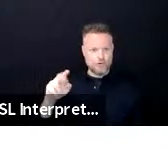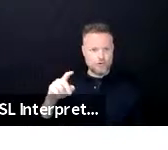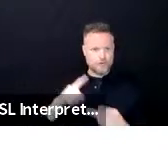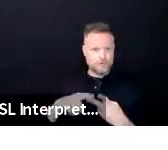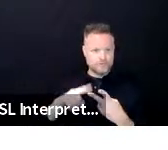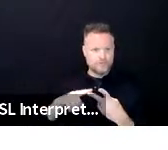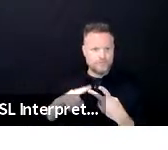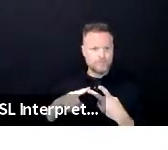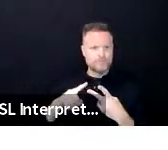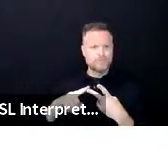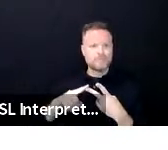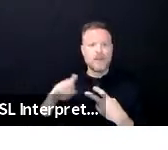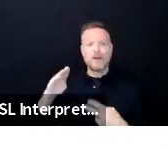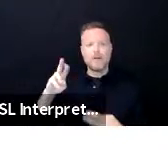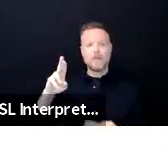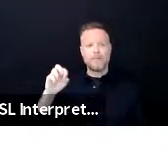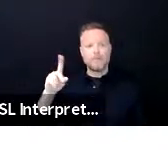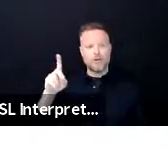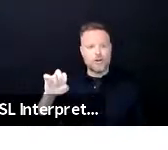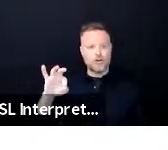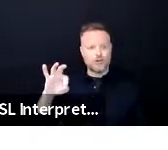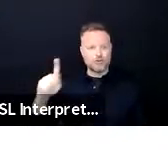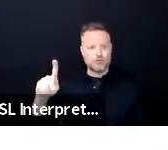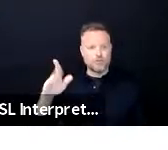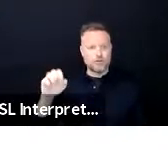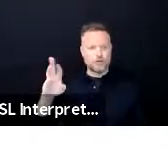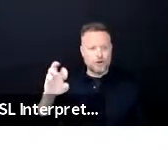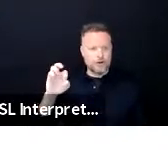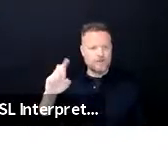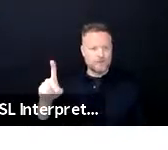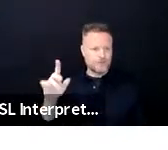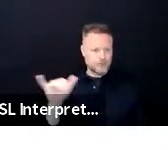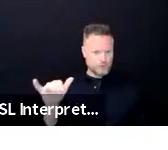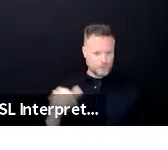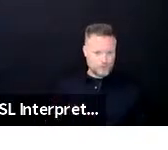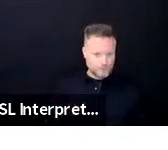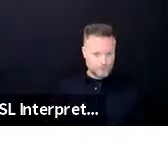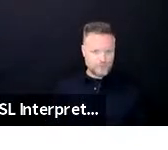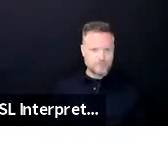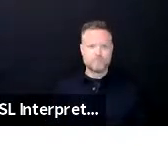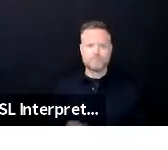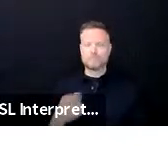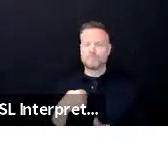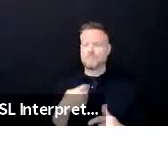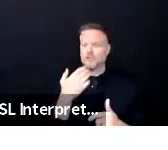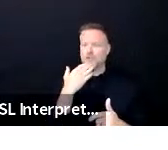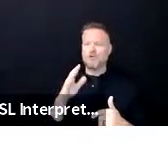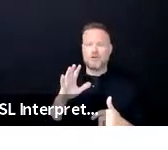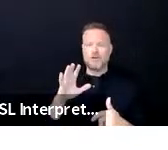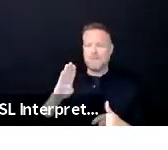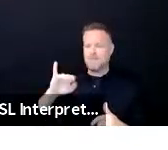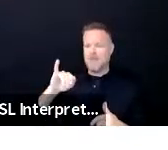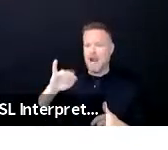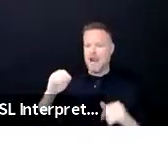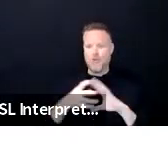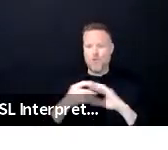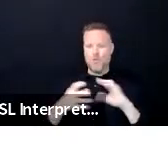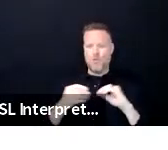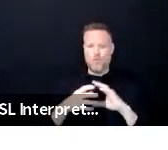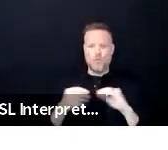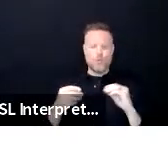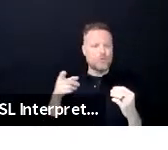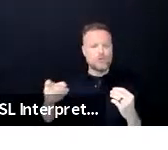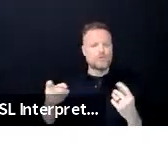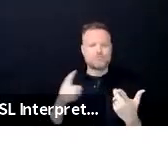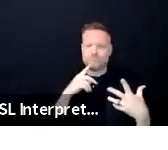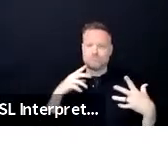I'm going to give an abbreviated bio of everybody, because just for time's sake,